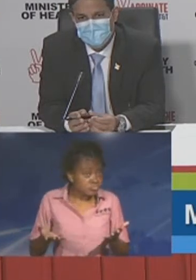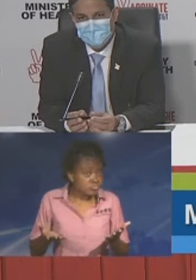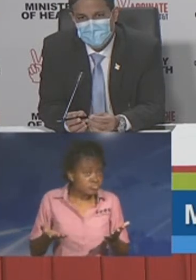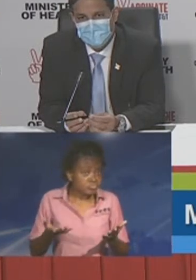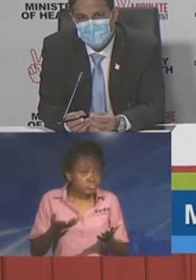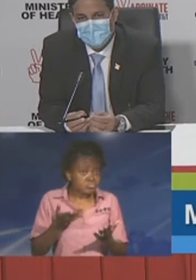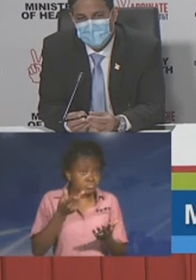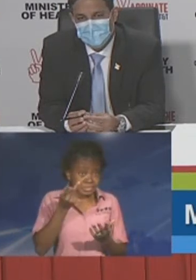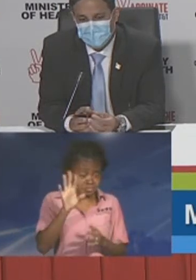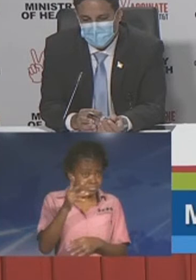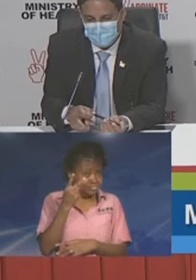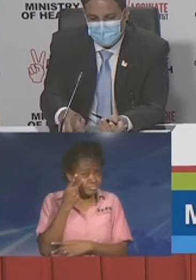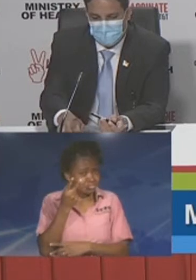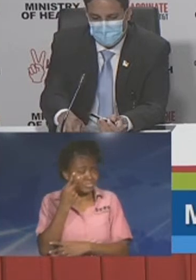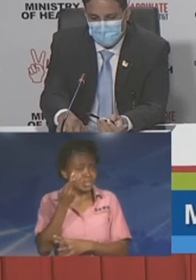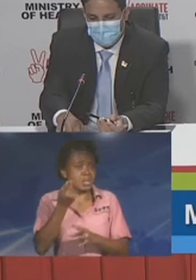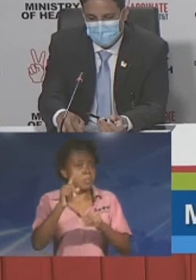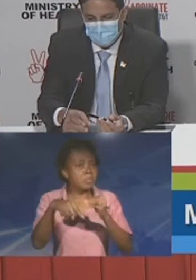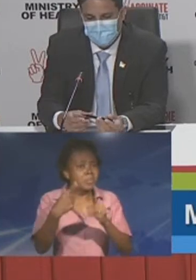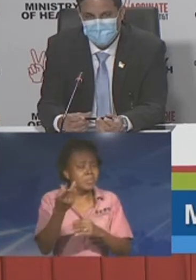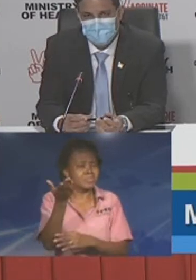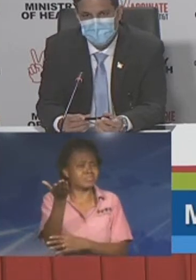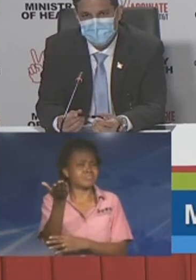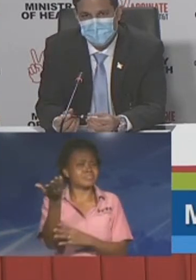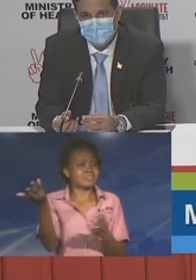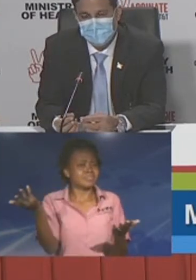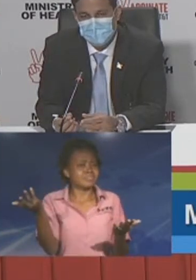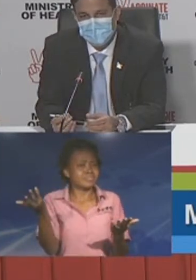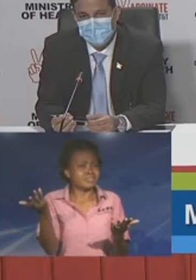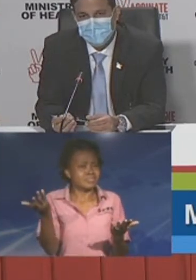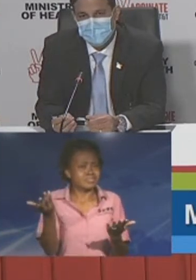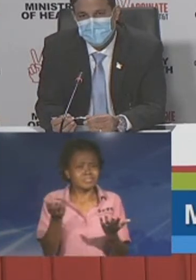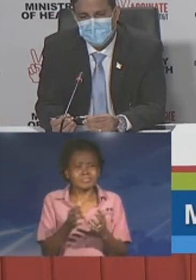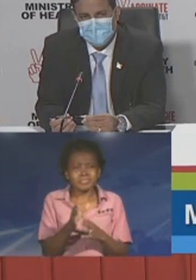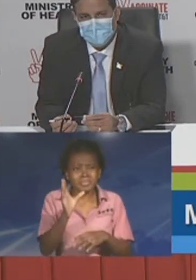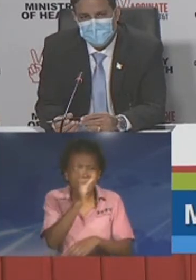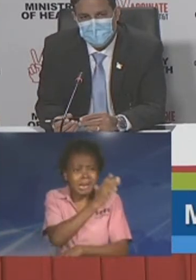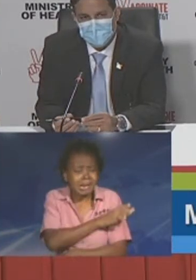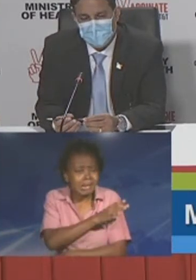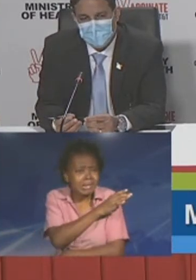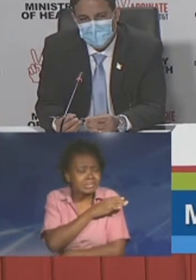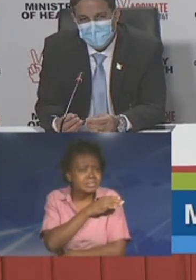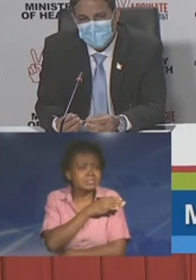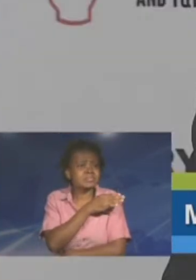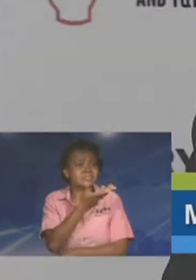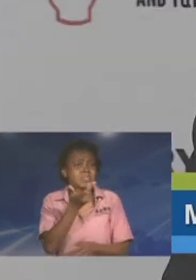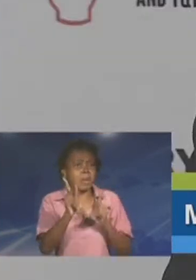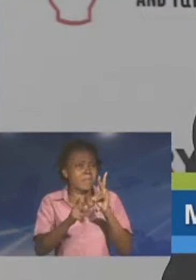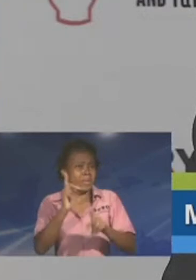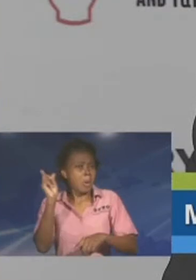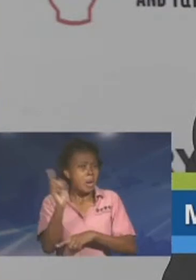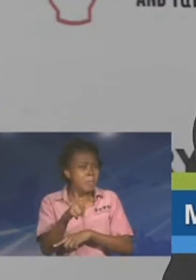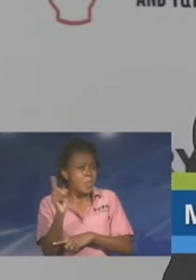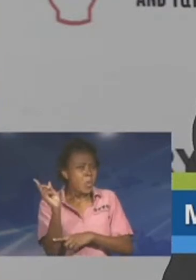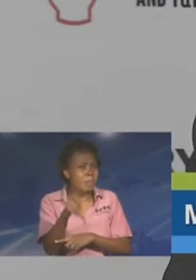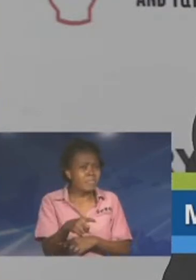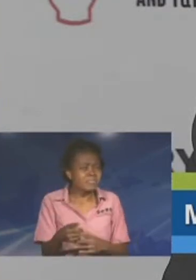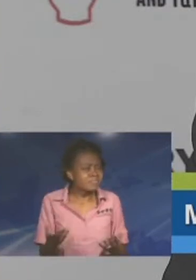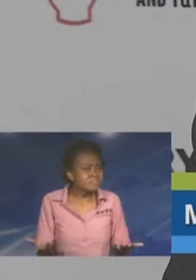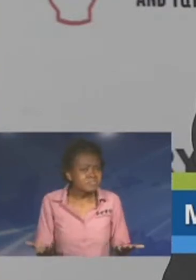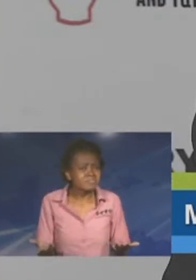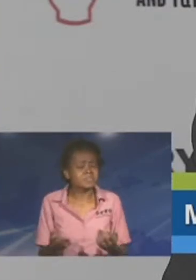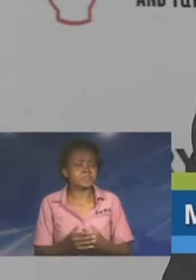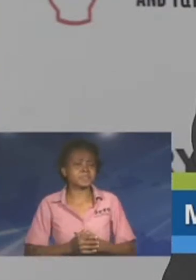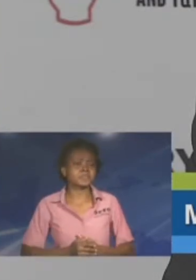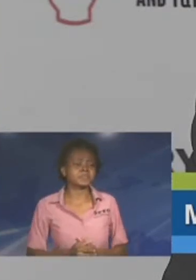coming in since the last time we got an update? Thank you. Yeah, so the status is really that the